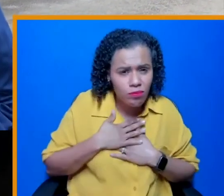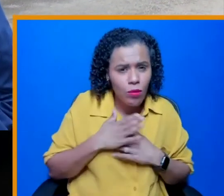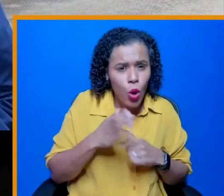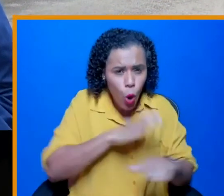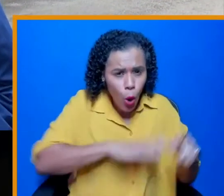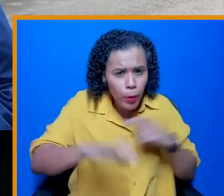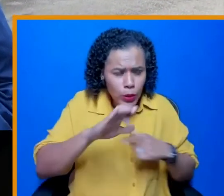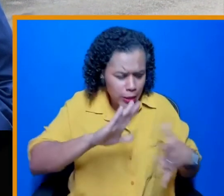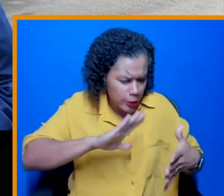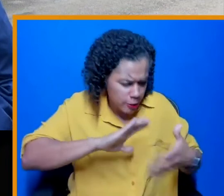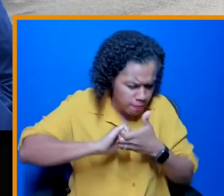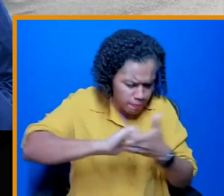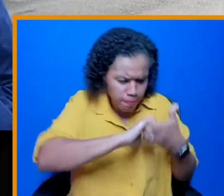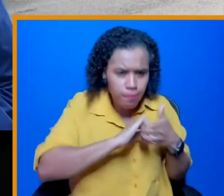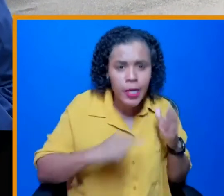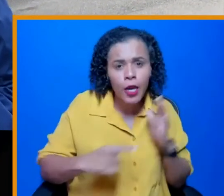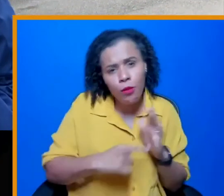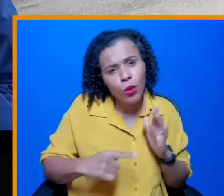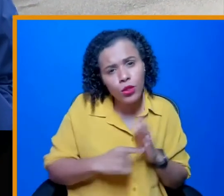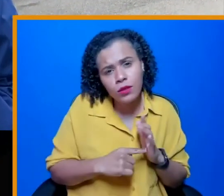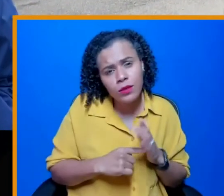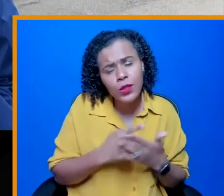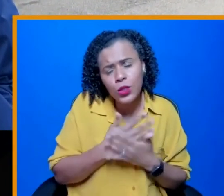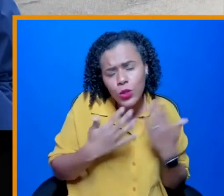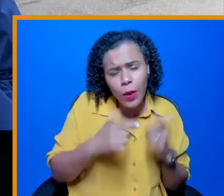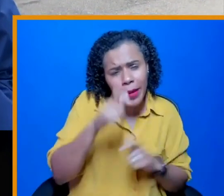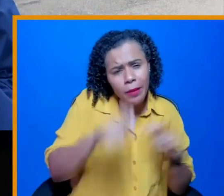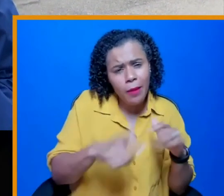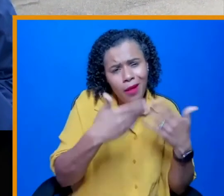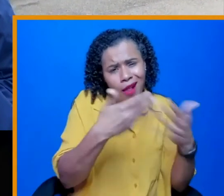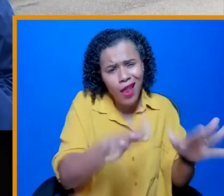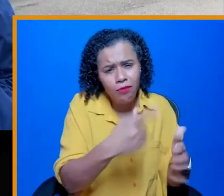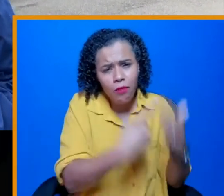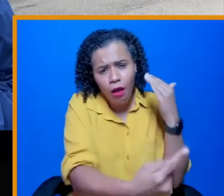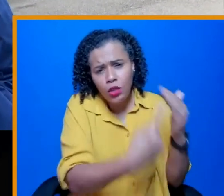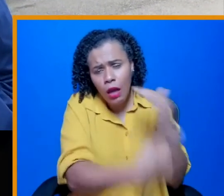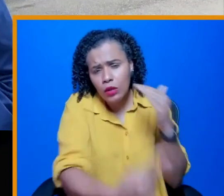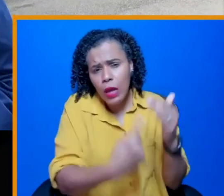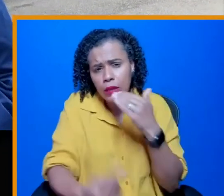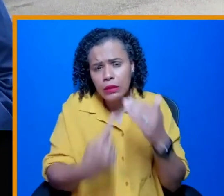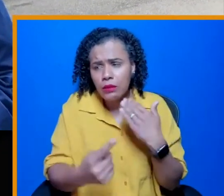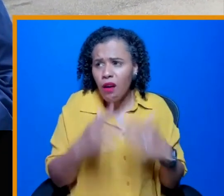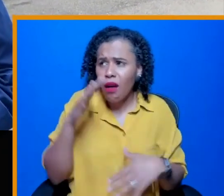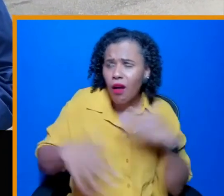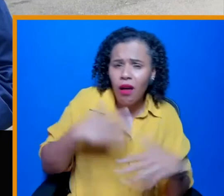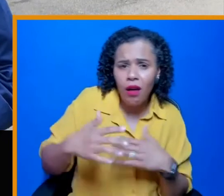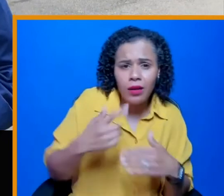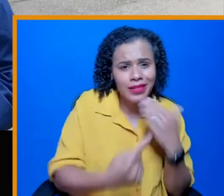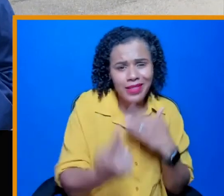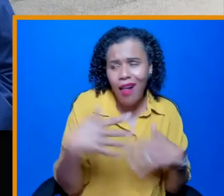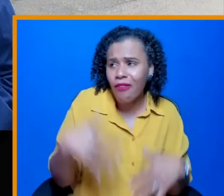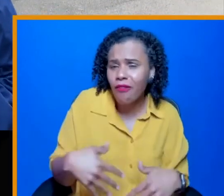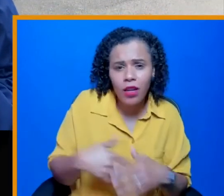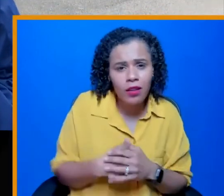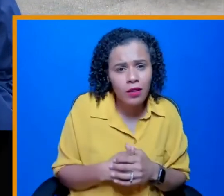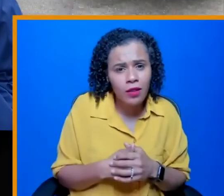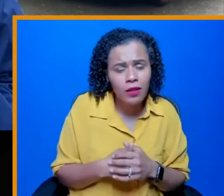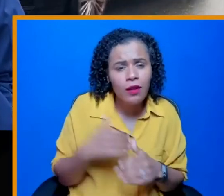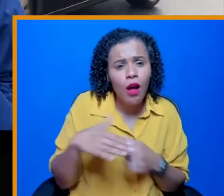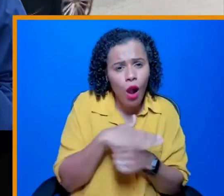ever. So many people were left in isolation, having to fend for themselves. As local councillors,